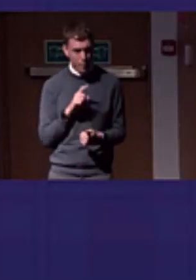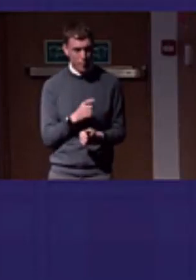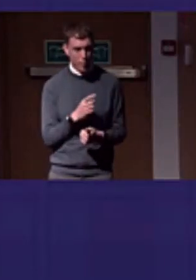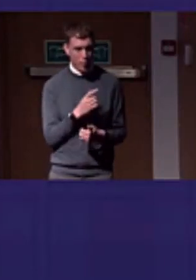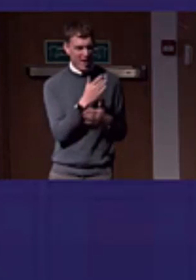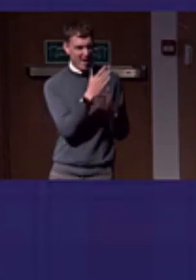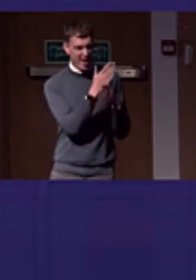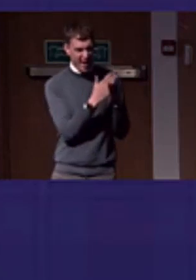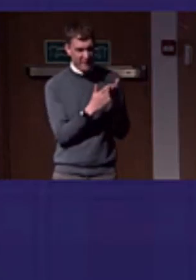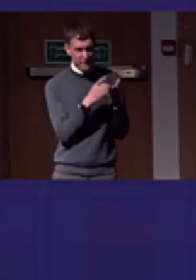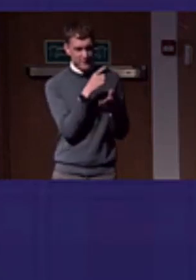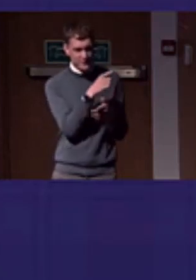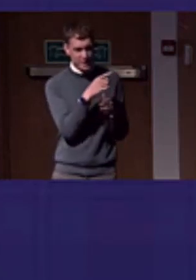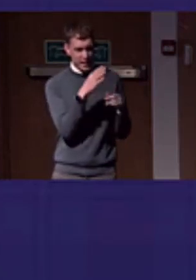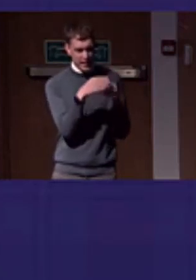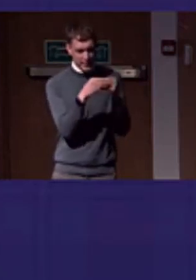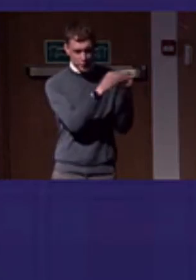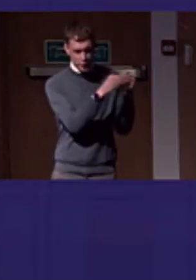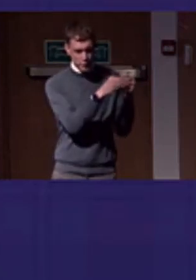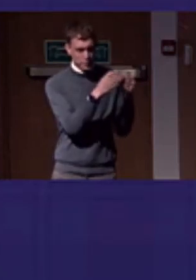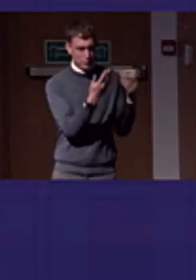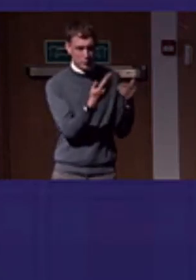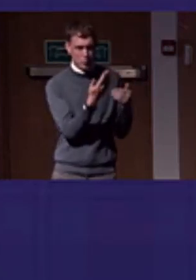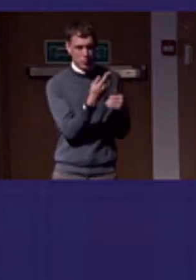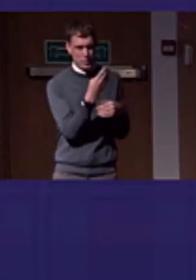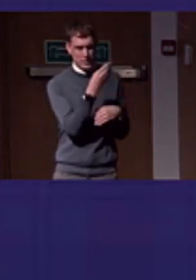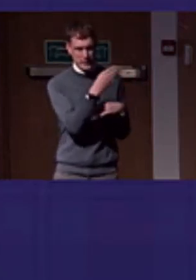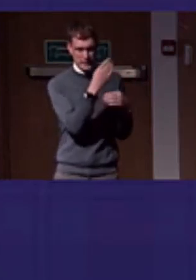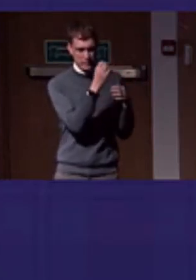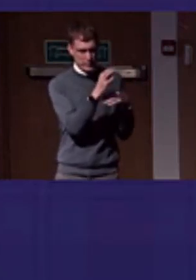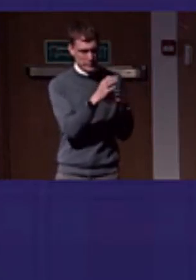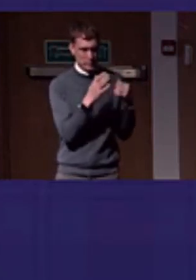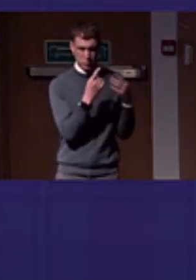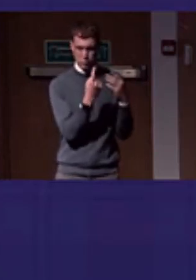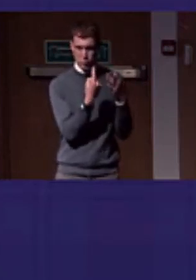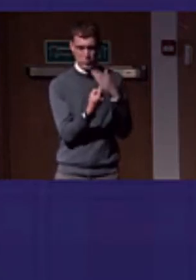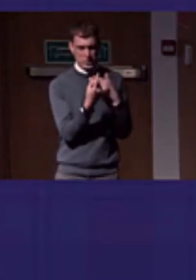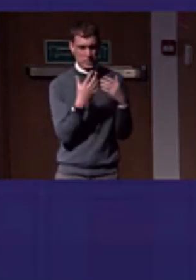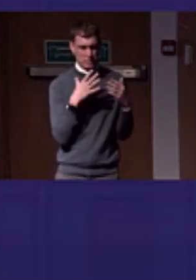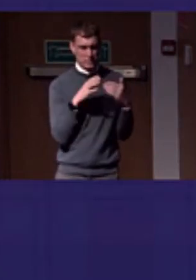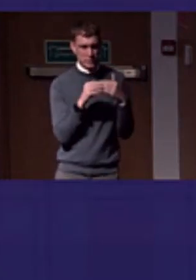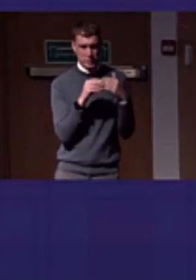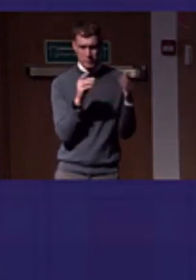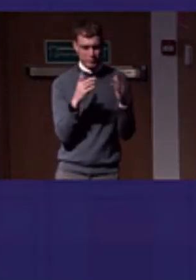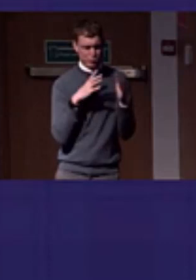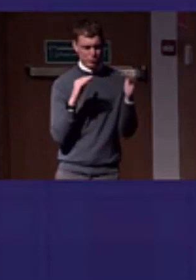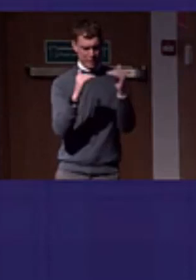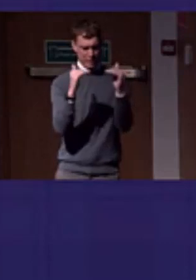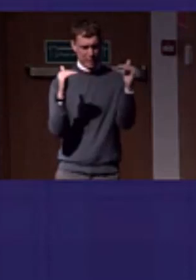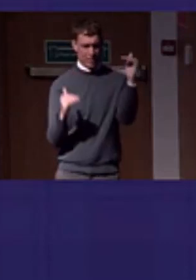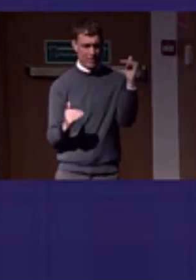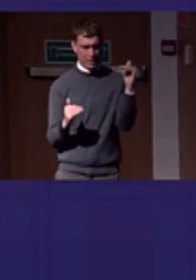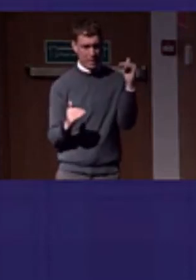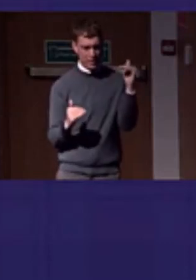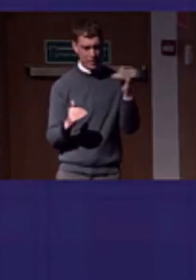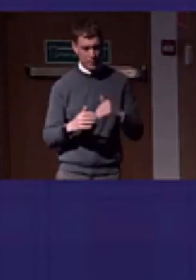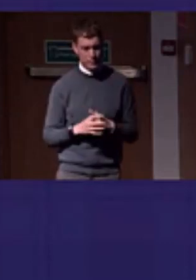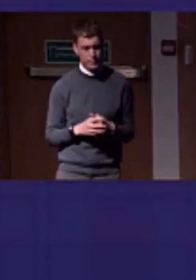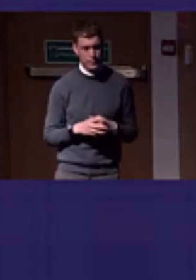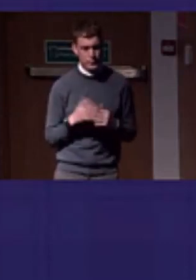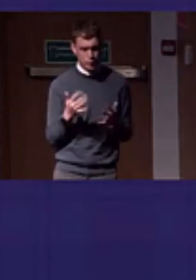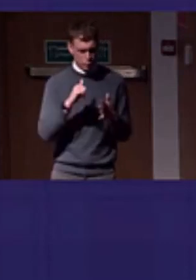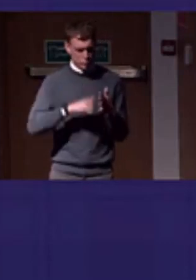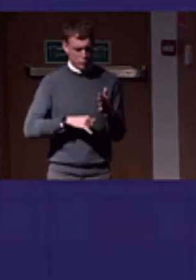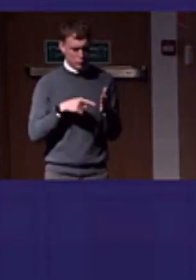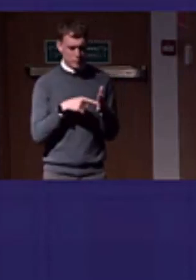do. Ironically, 90% of leaders think they talk about mental health. I'm like, yo, there's a mismatch up in here, where your reports